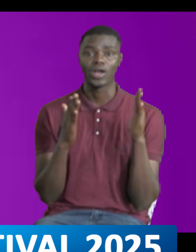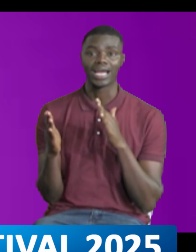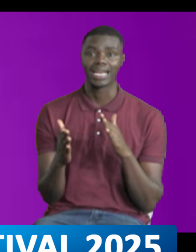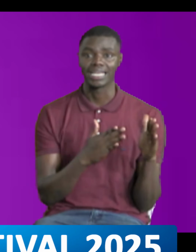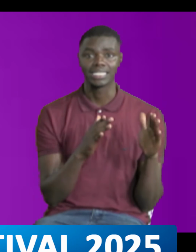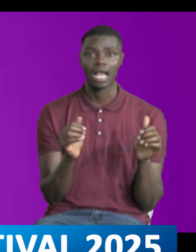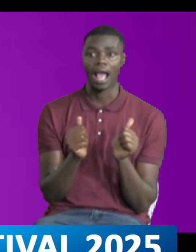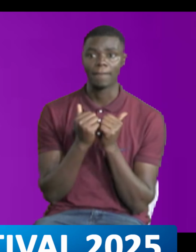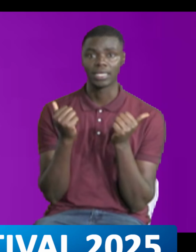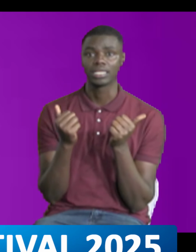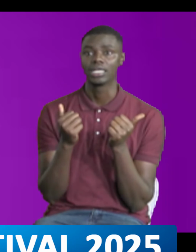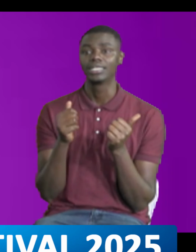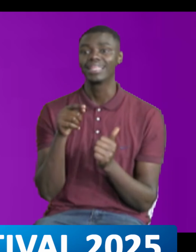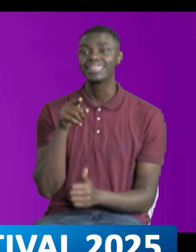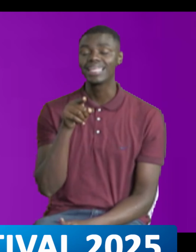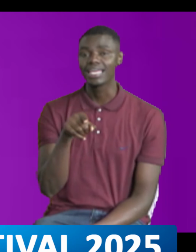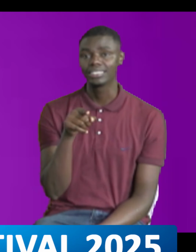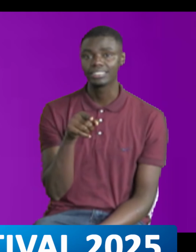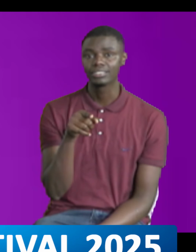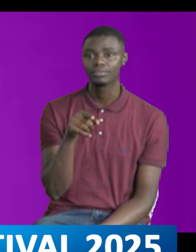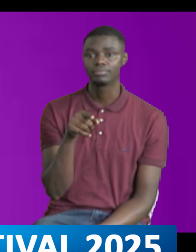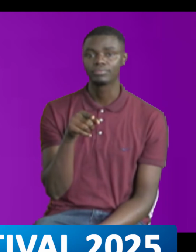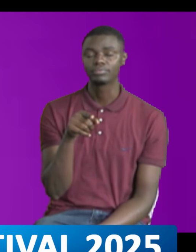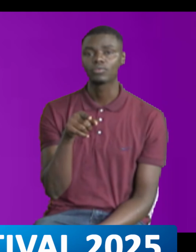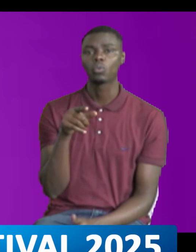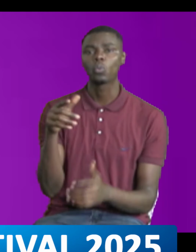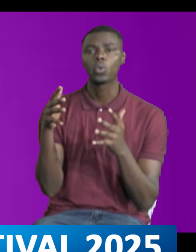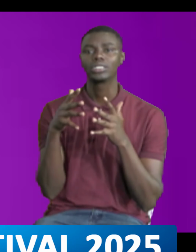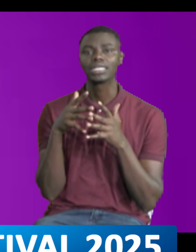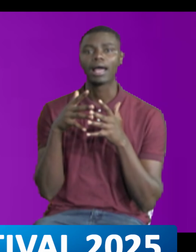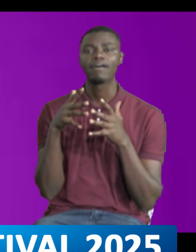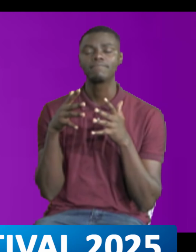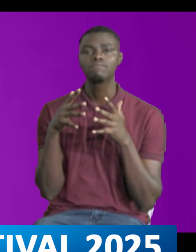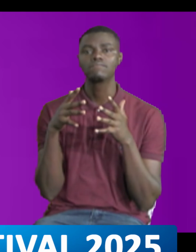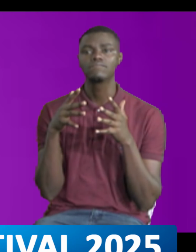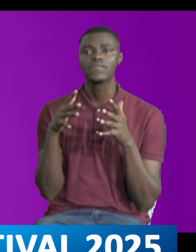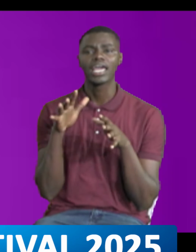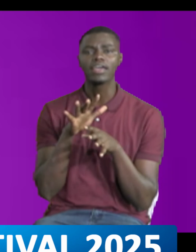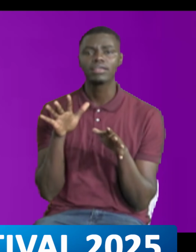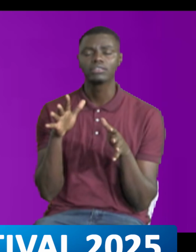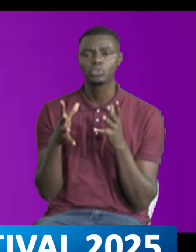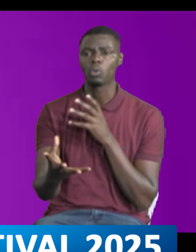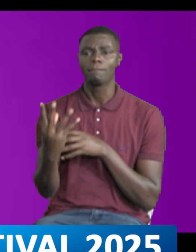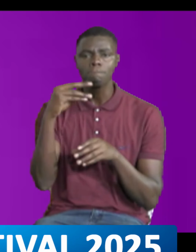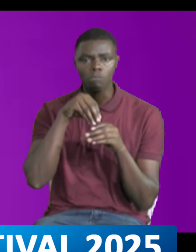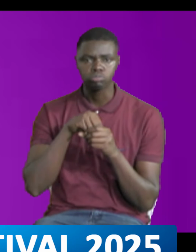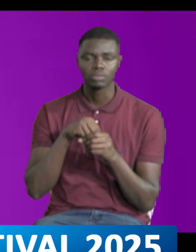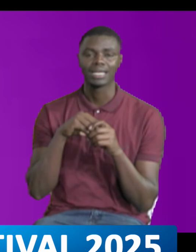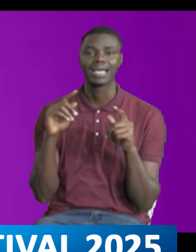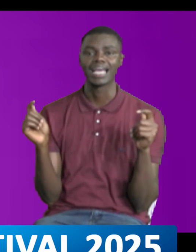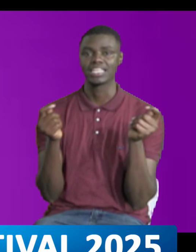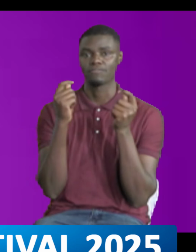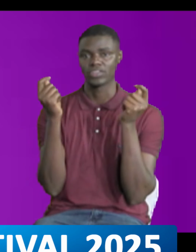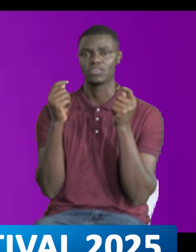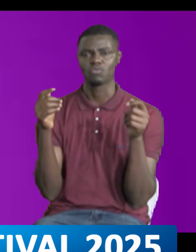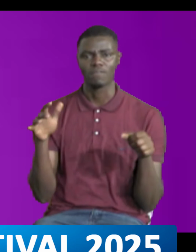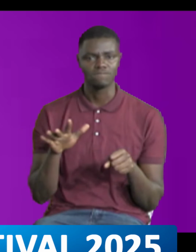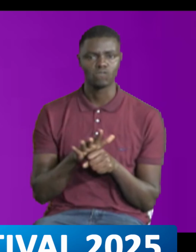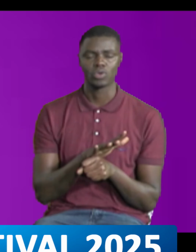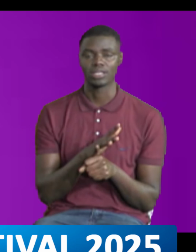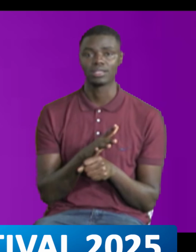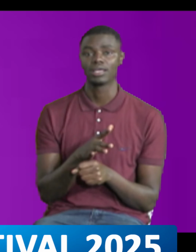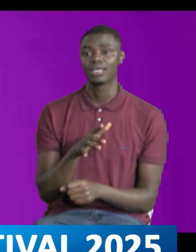had happened, this was a sort of a whole component within the festival itself. Yeah. So it